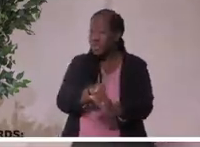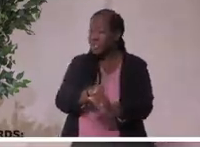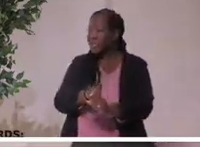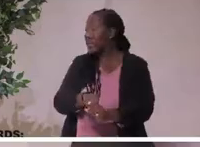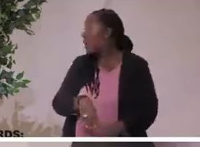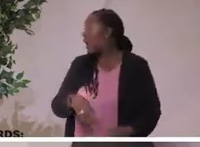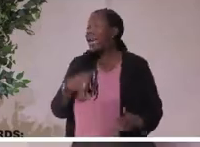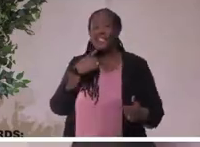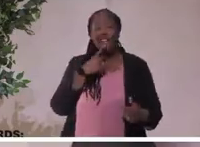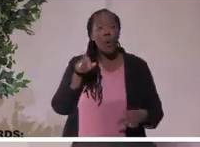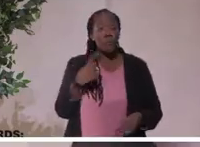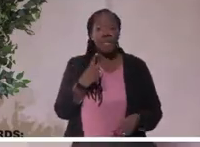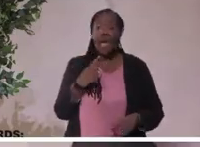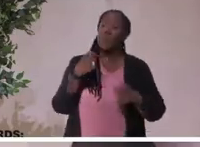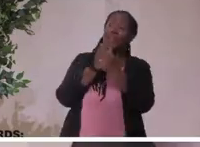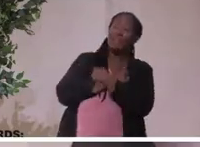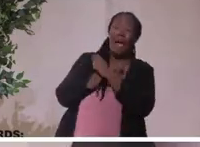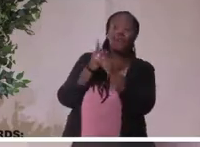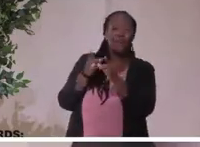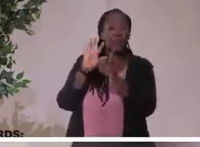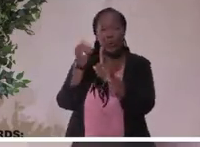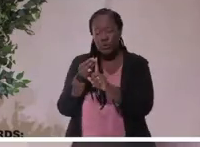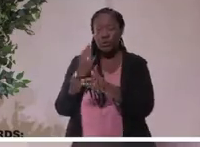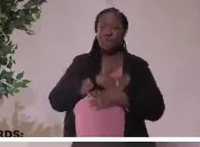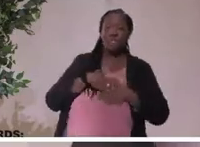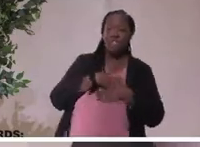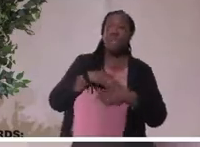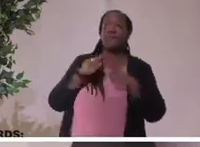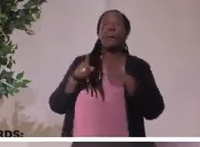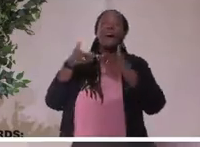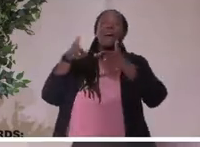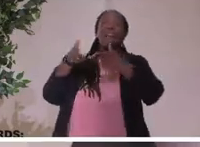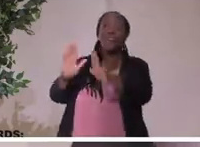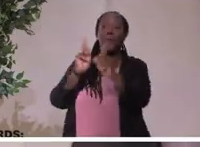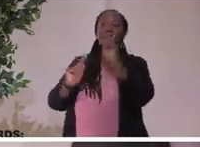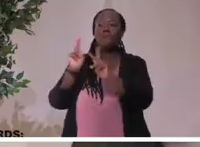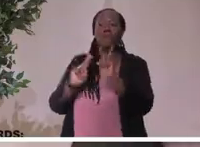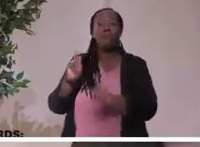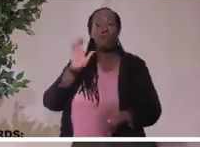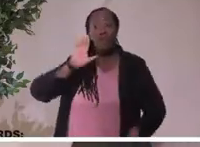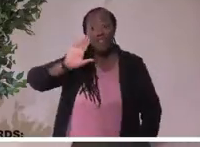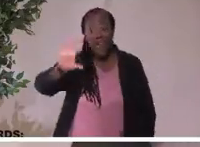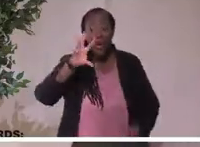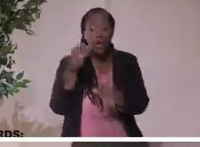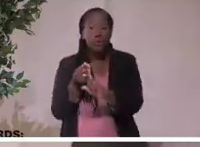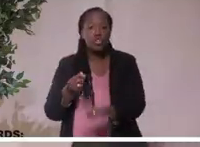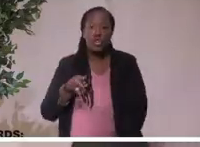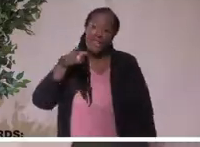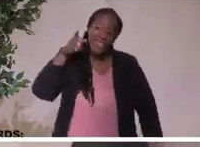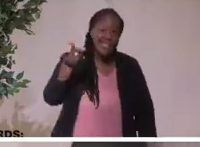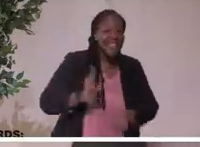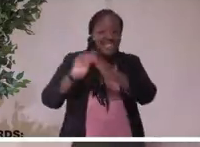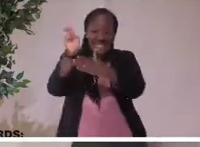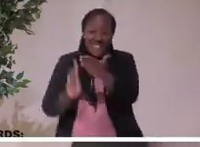love your culture, we appreciate it, but why don't we explore the culture by letting the people who are indigenous to that culture, let them design,